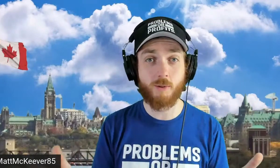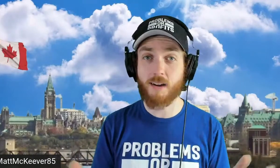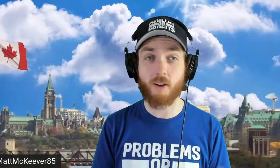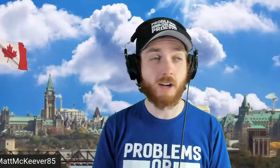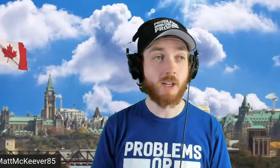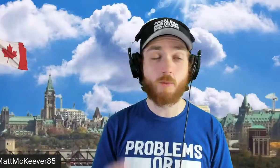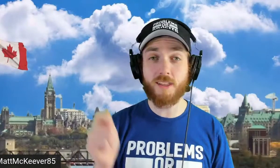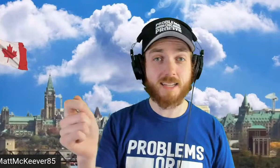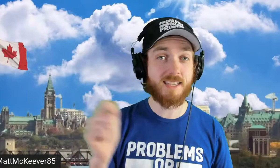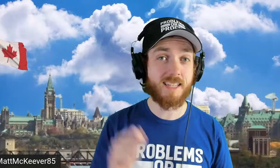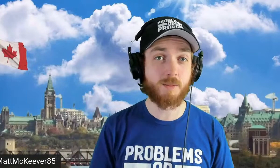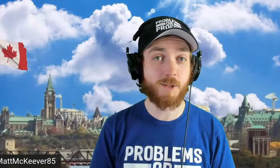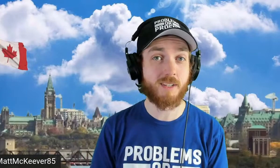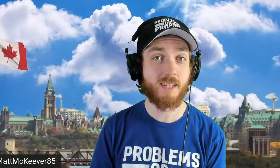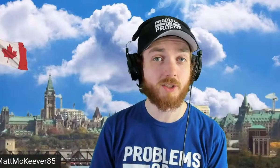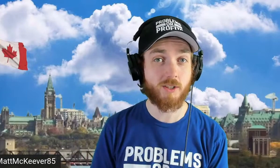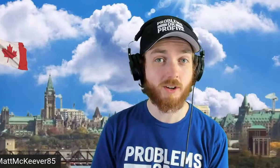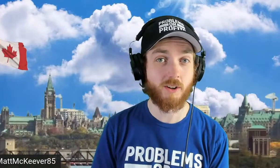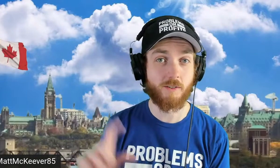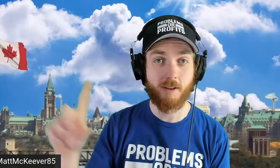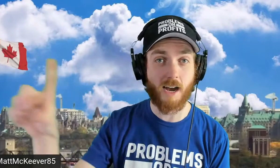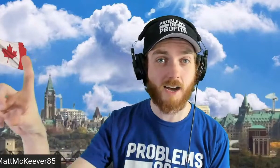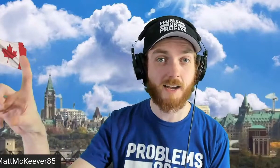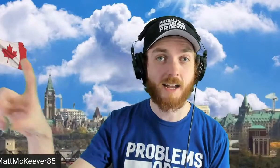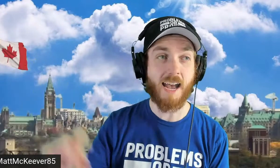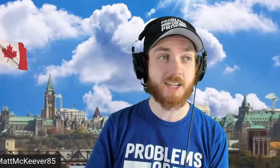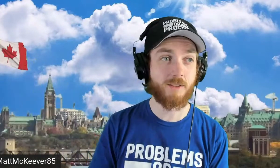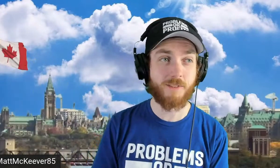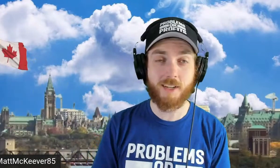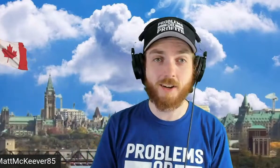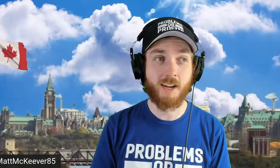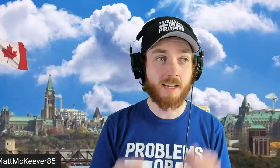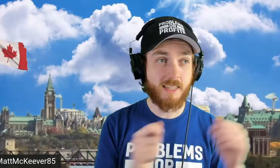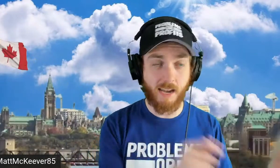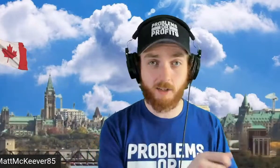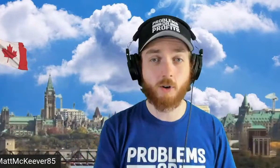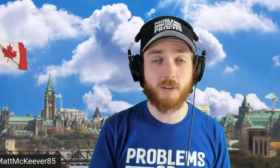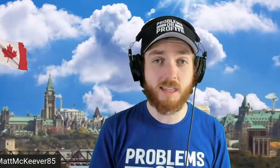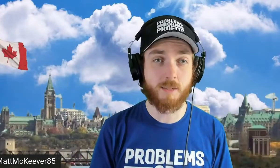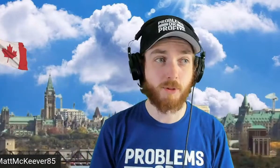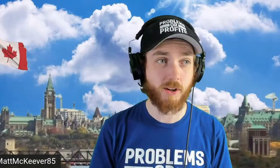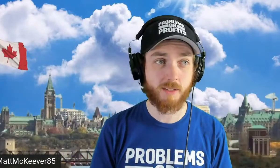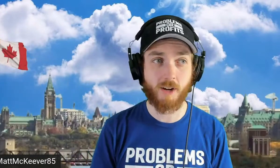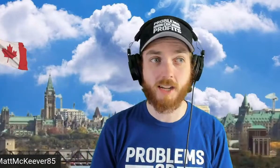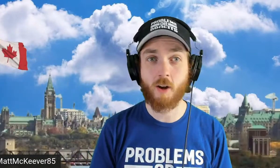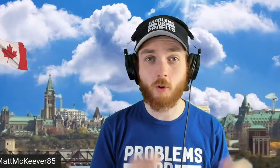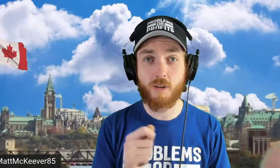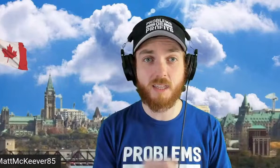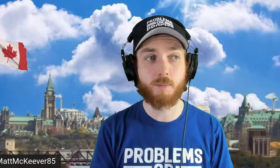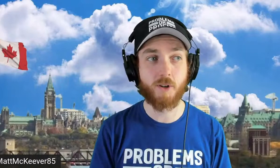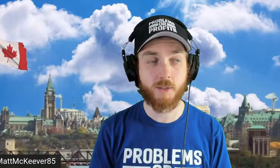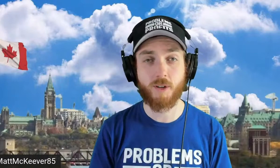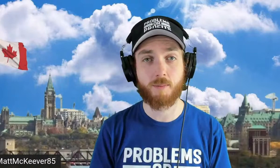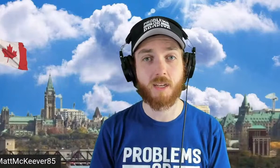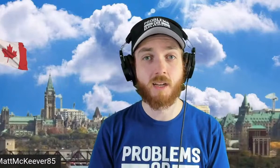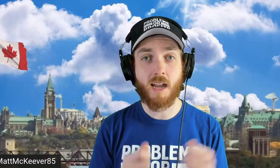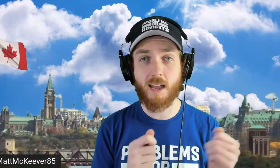she would do whatever. You want that Teenage Mutant Ninja Turtle action figure? Yeah, go read these books, right? Or read these books with me.